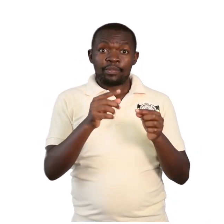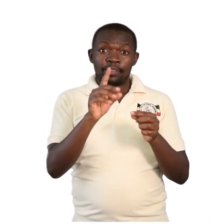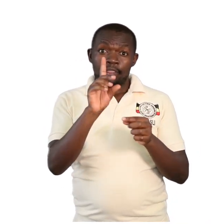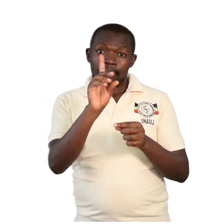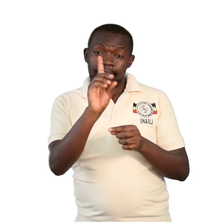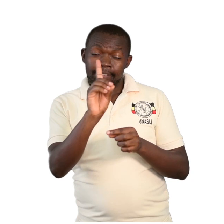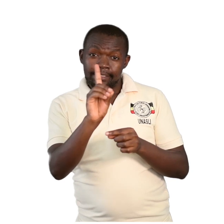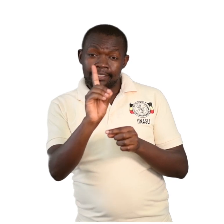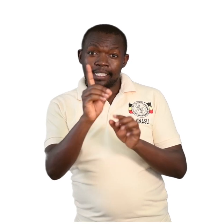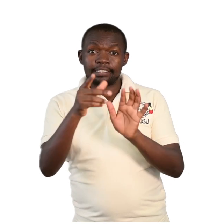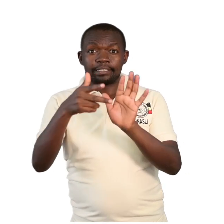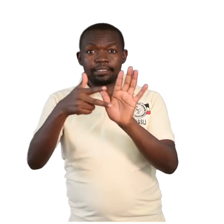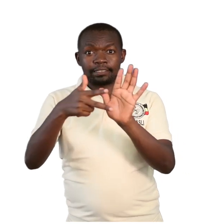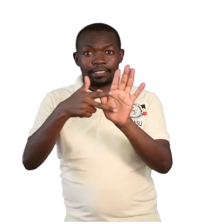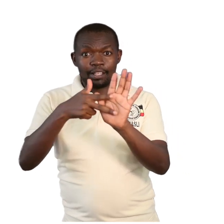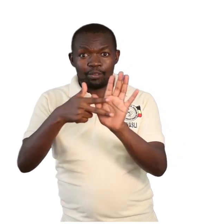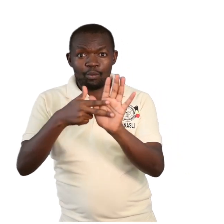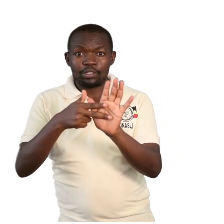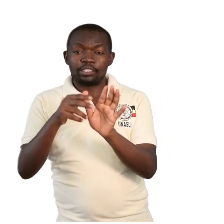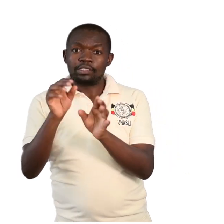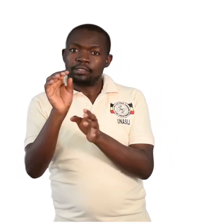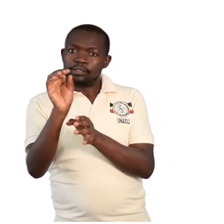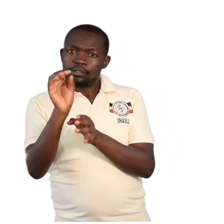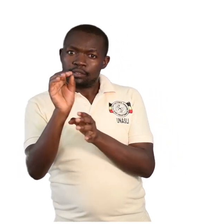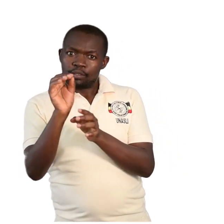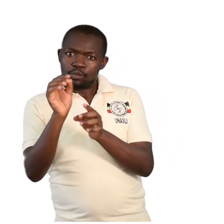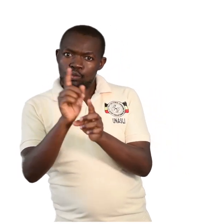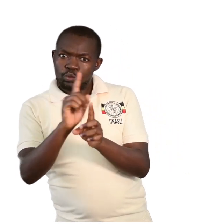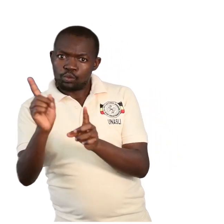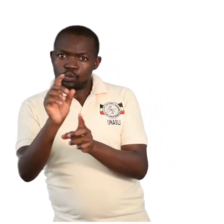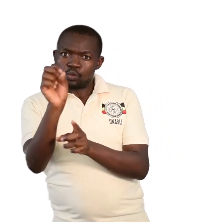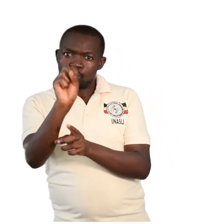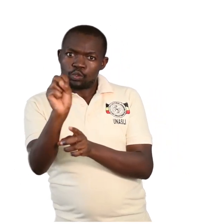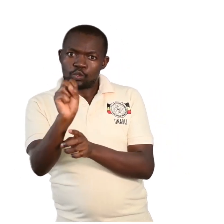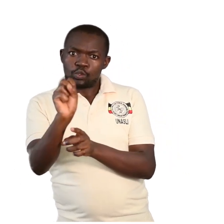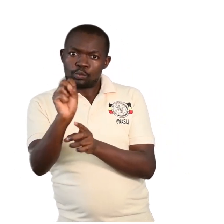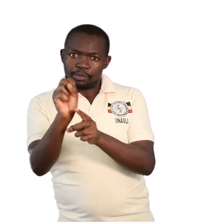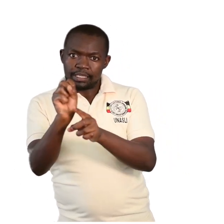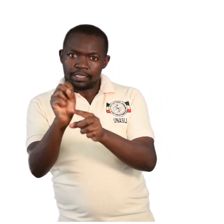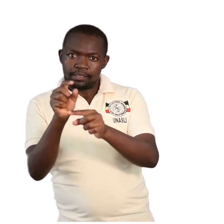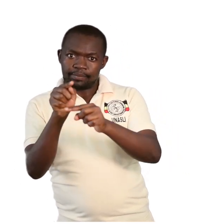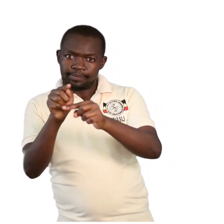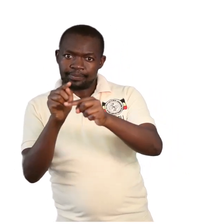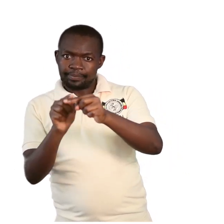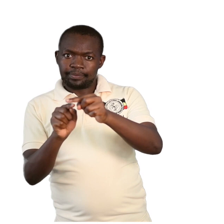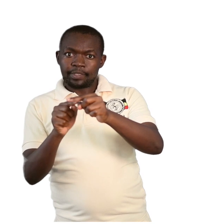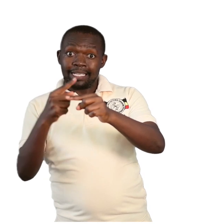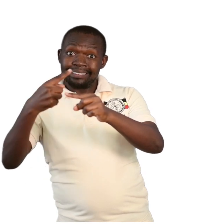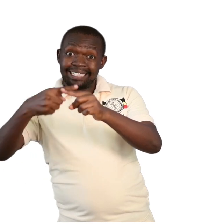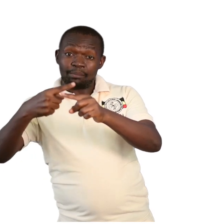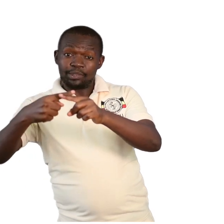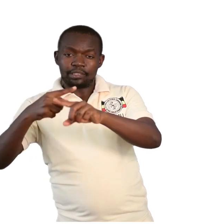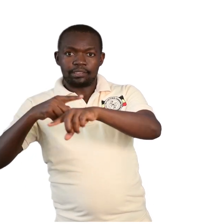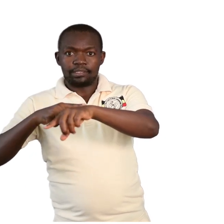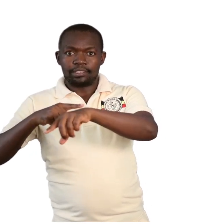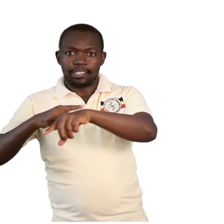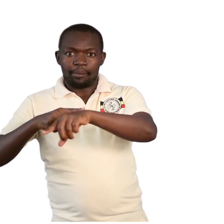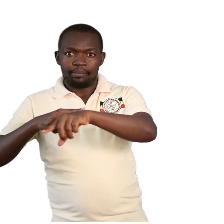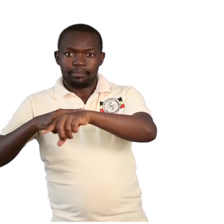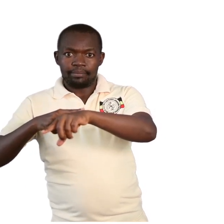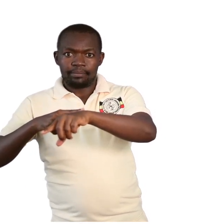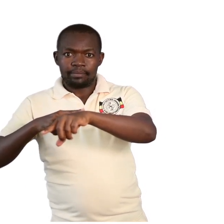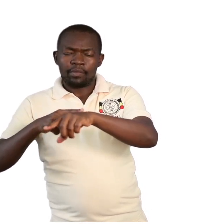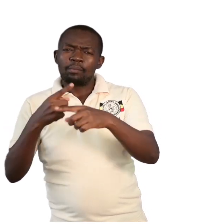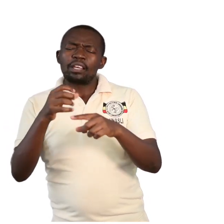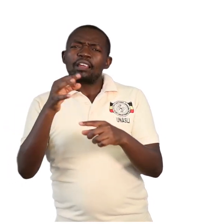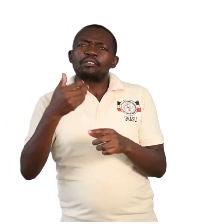is equal to speed times time. What if you're given the distance and the speed, but you're not